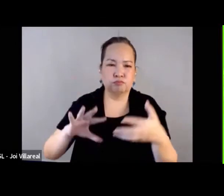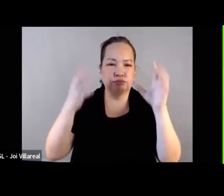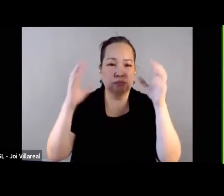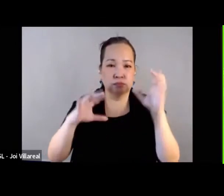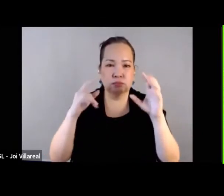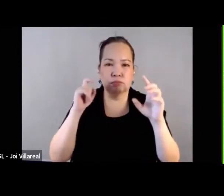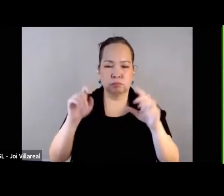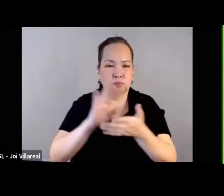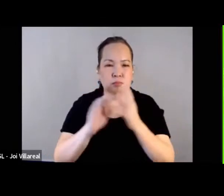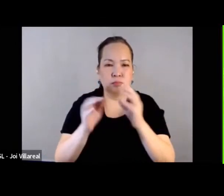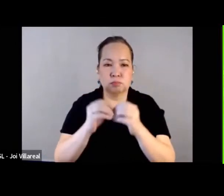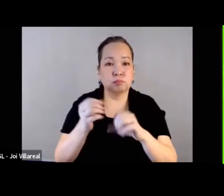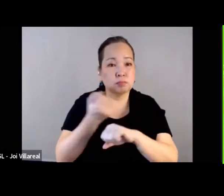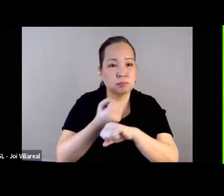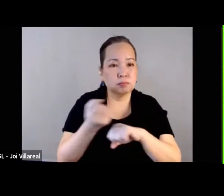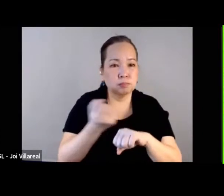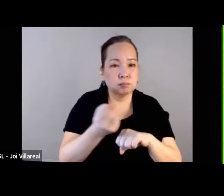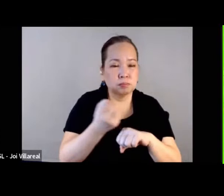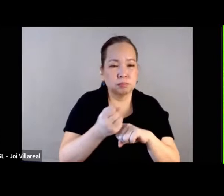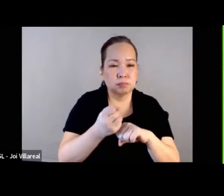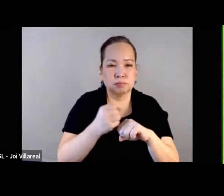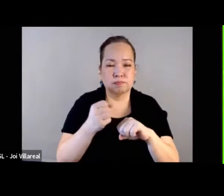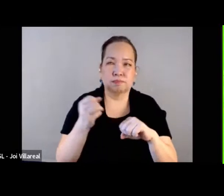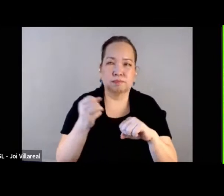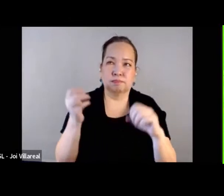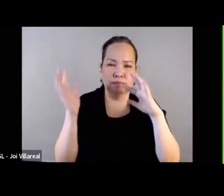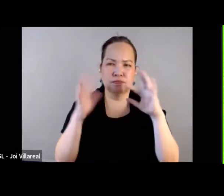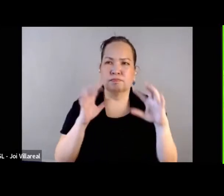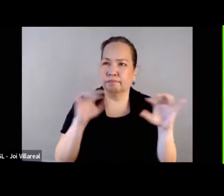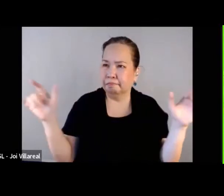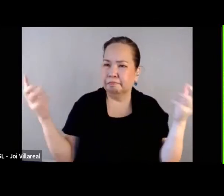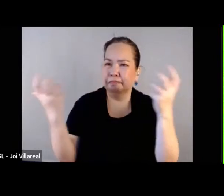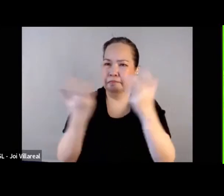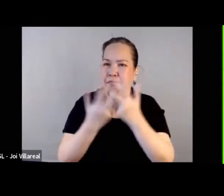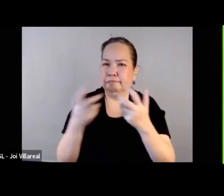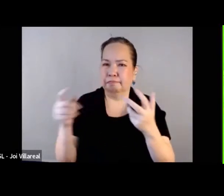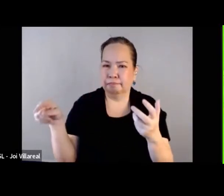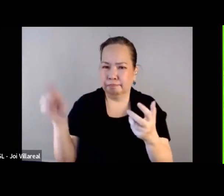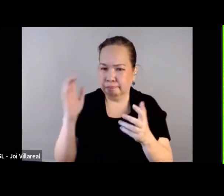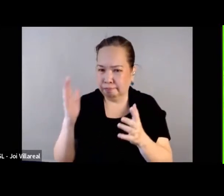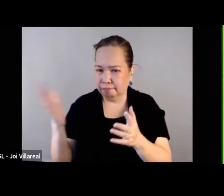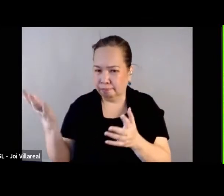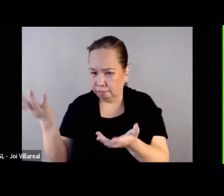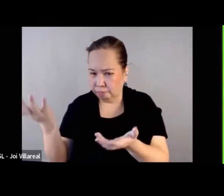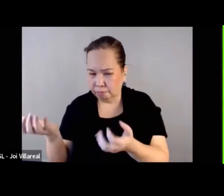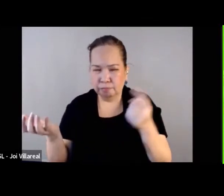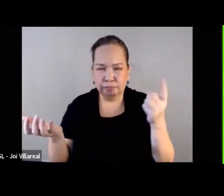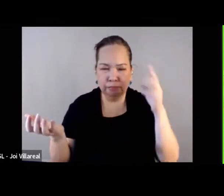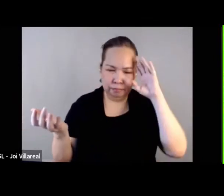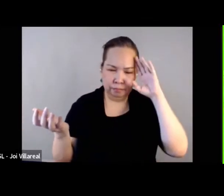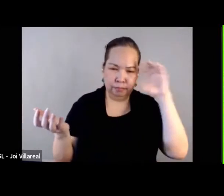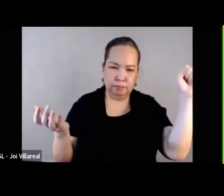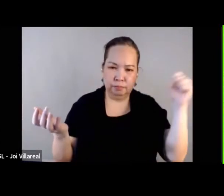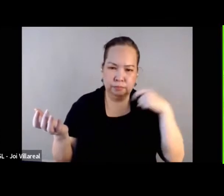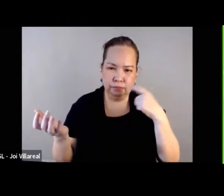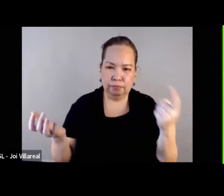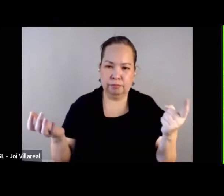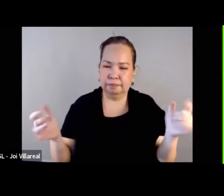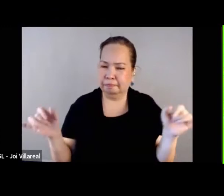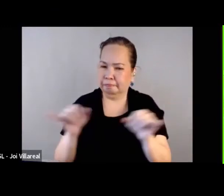be resilient or disaster resilient. So natutugma po yan, Your Honor, sa pananaw namin sa DepEd and with the